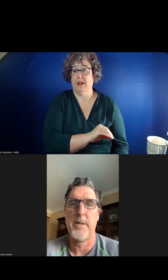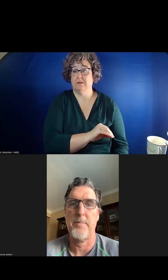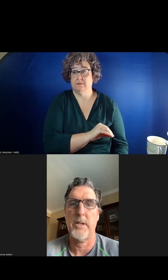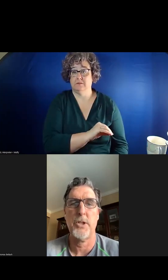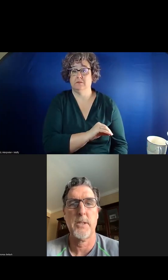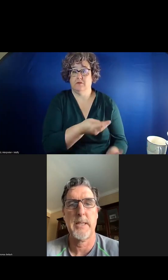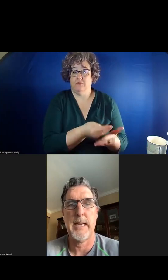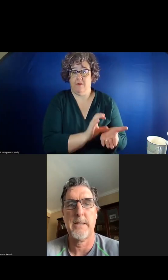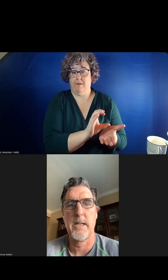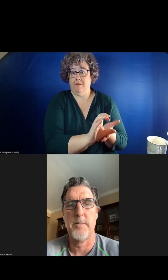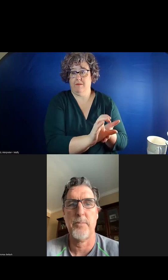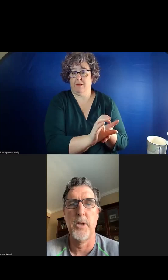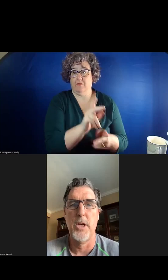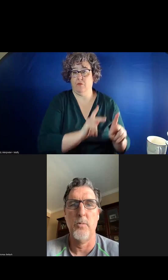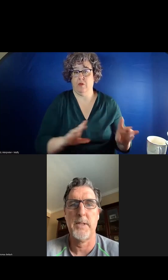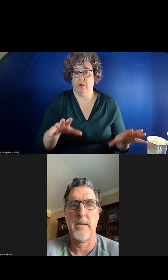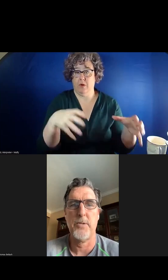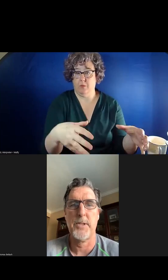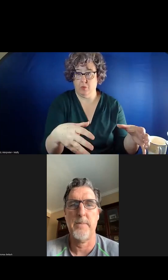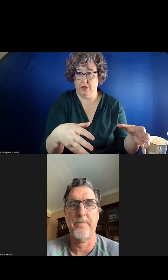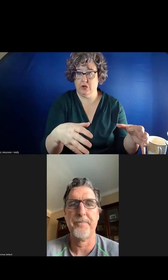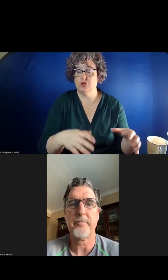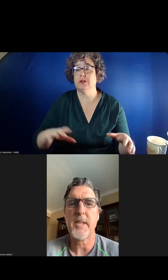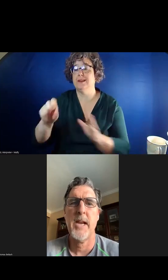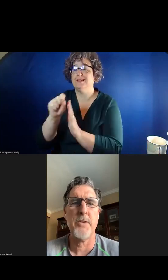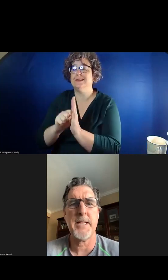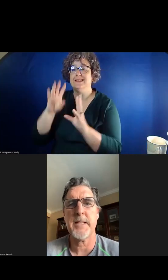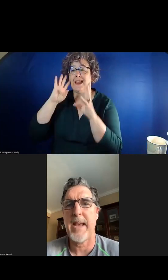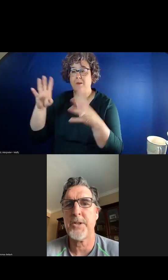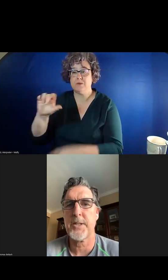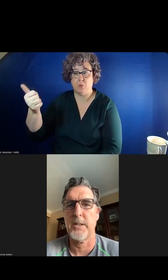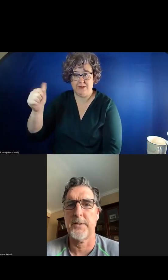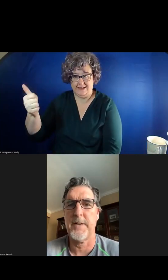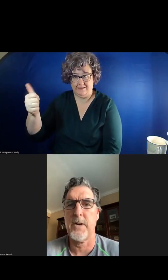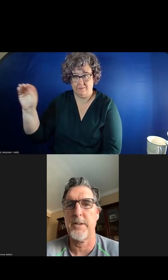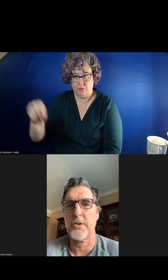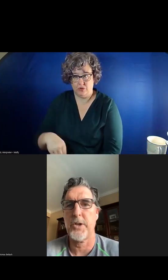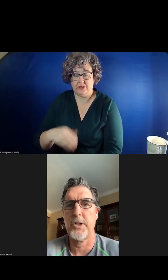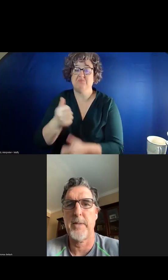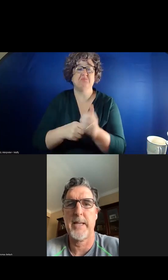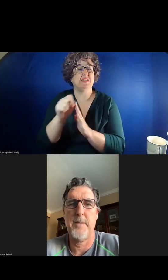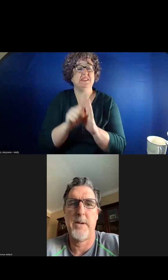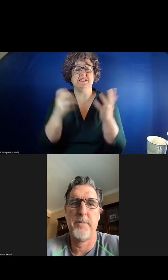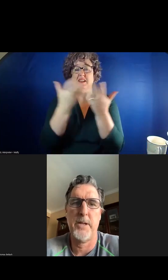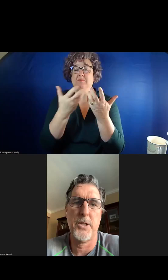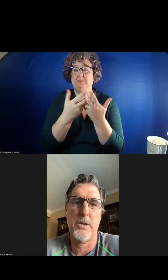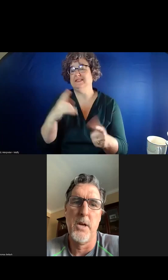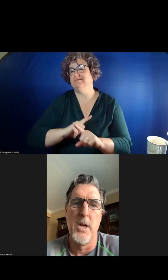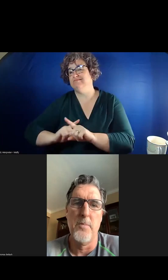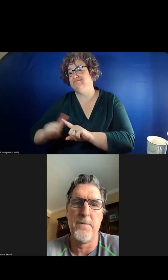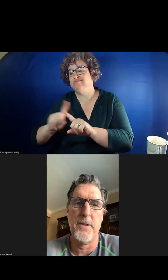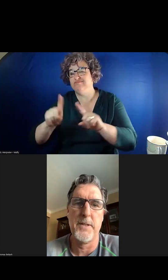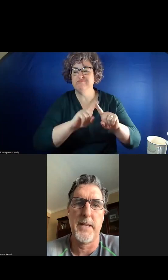for that population. The state has to come up with 10%. Every state's match is a little different on the traditional Medicaid